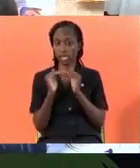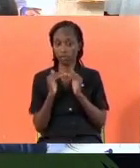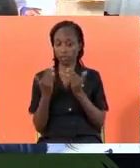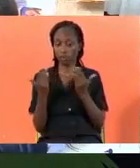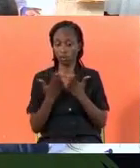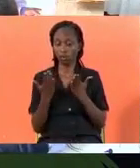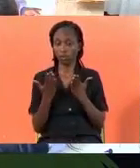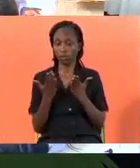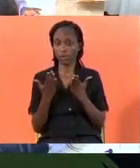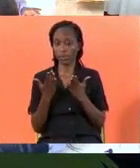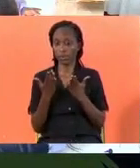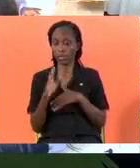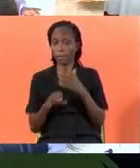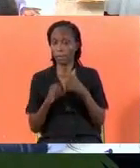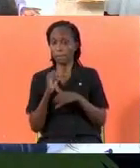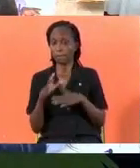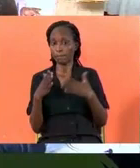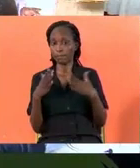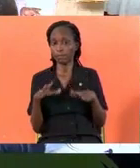where a big journalist, Carlos,